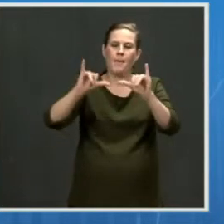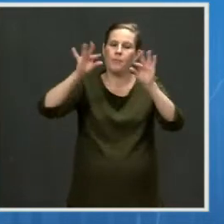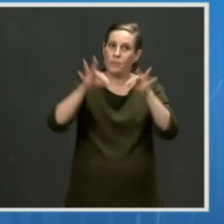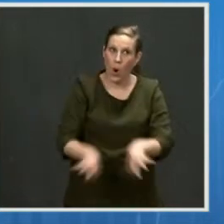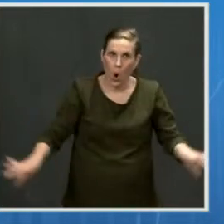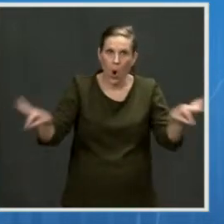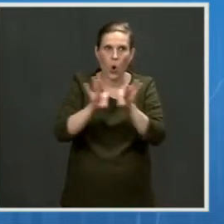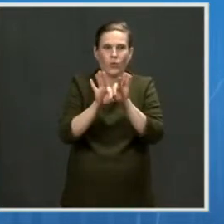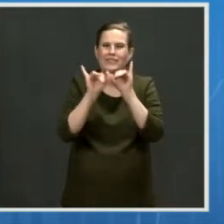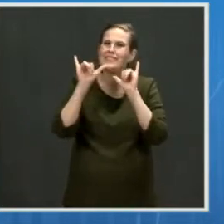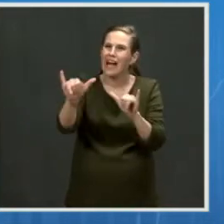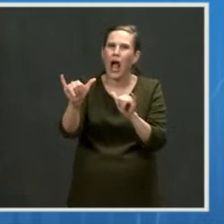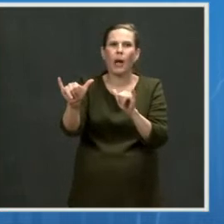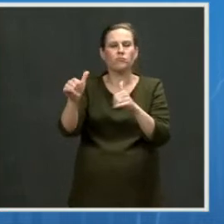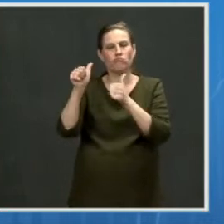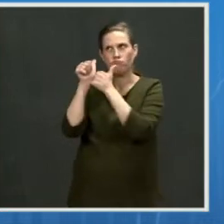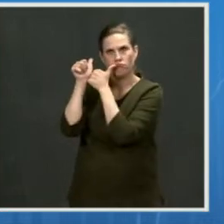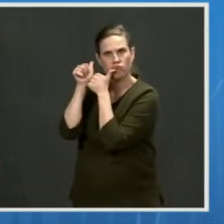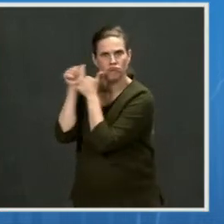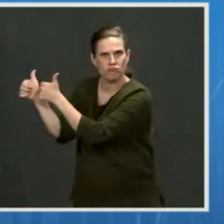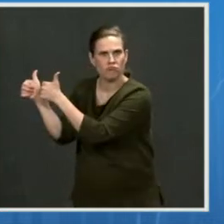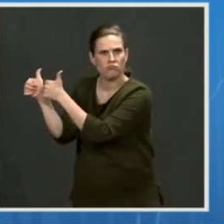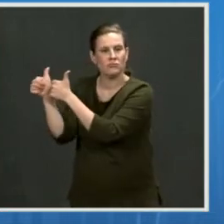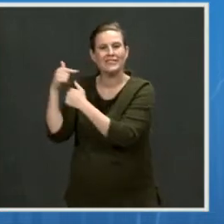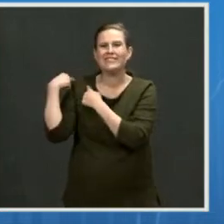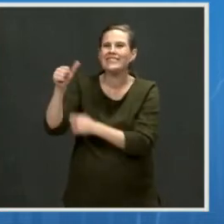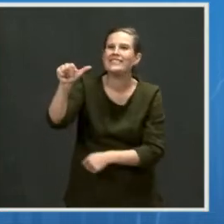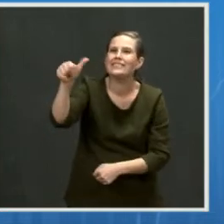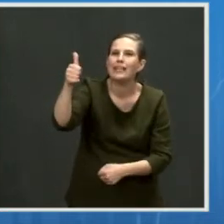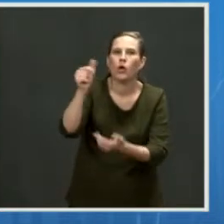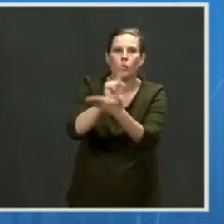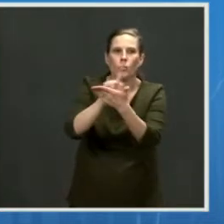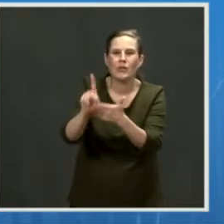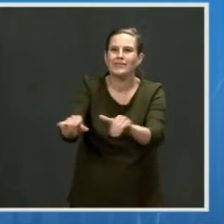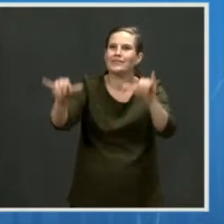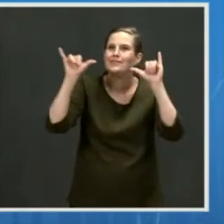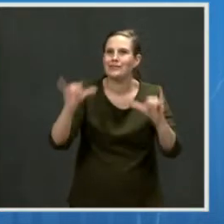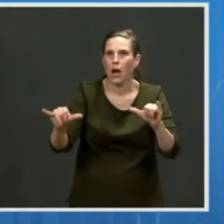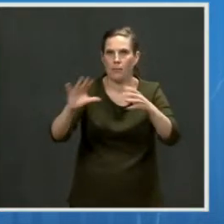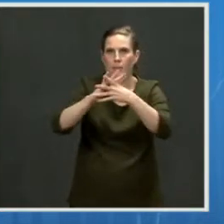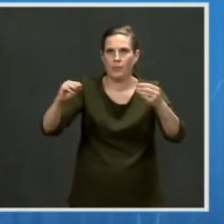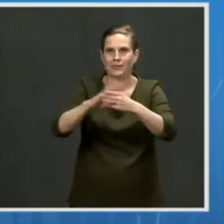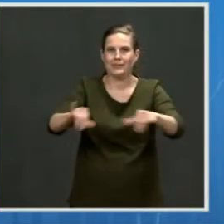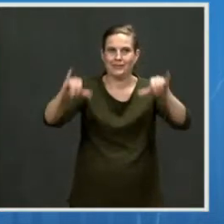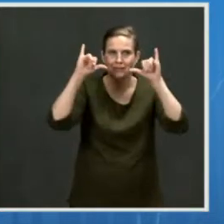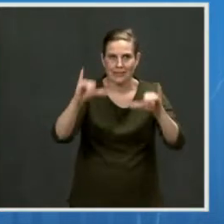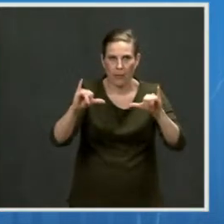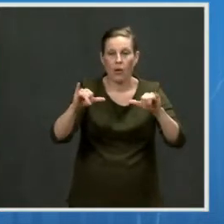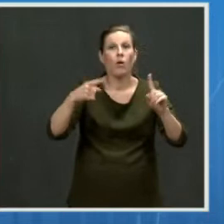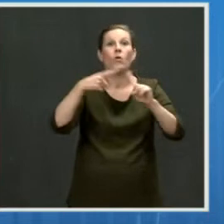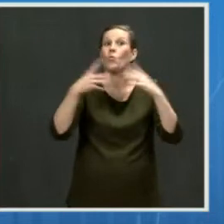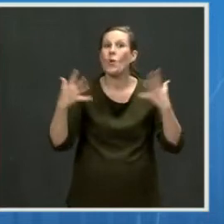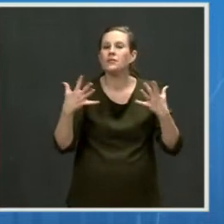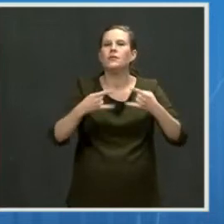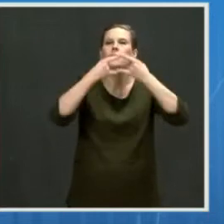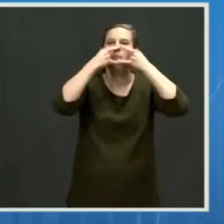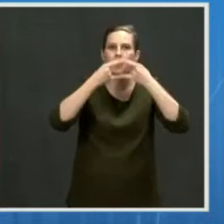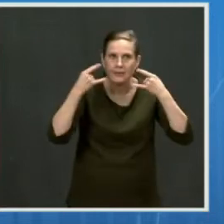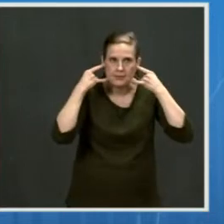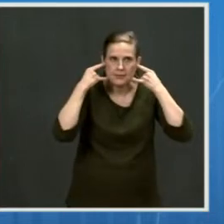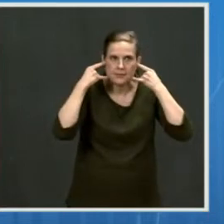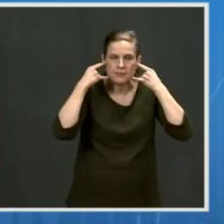3 times a week for 10 weeks, Dr. Walensky has said, wear a mask, avoid crowds,